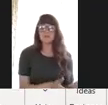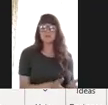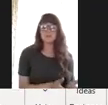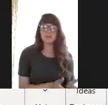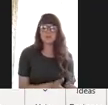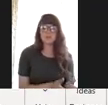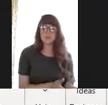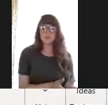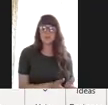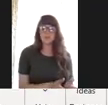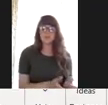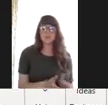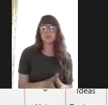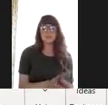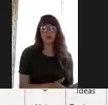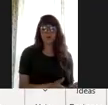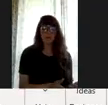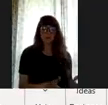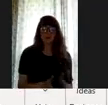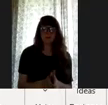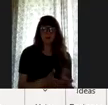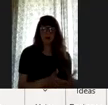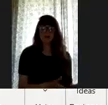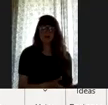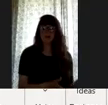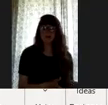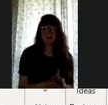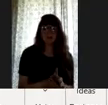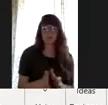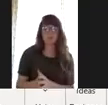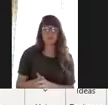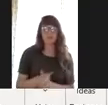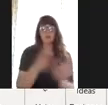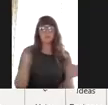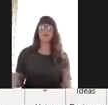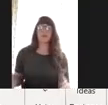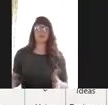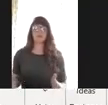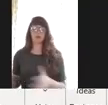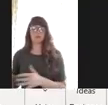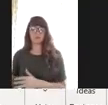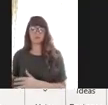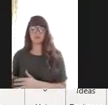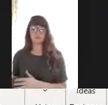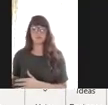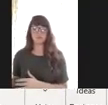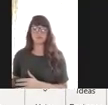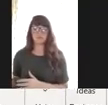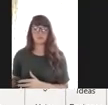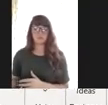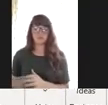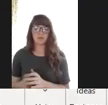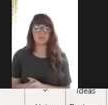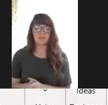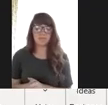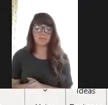into position. So it is something that's already happened. It's past tense. It's going to go in the P category of our chart.